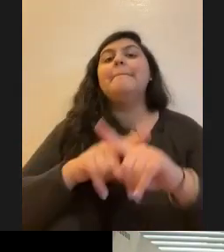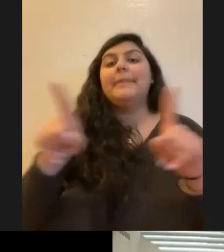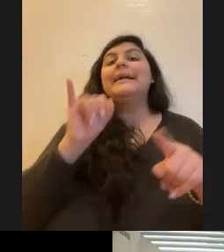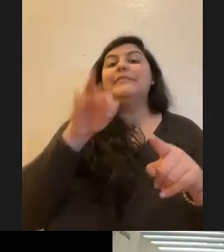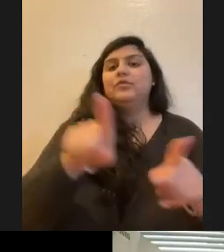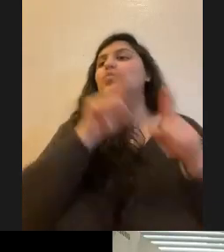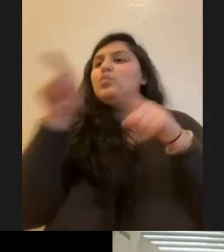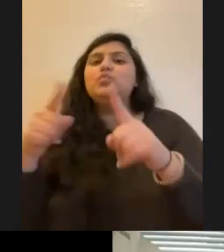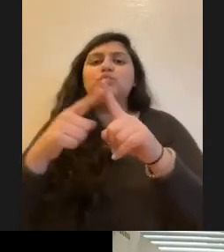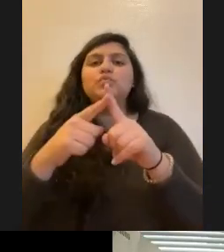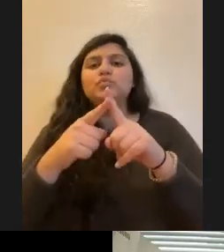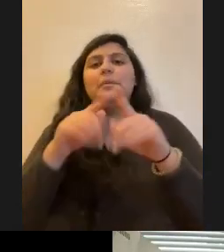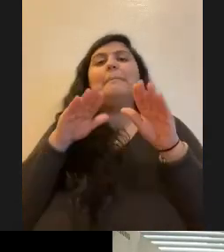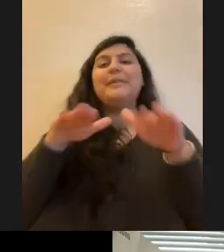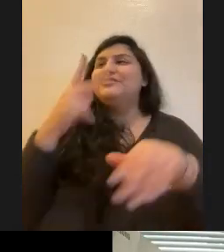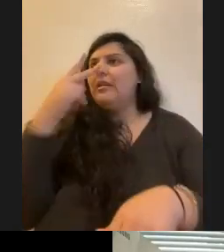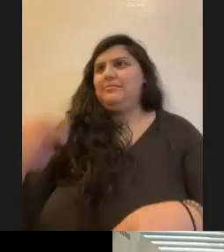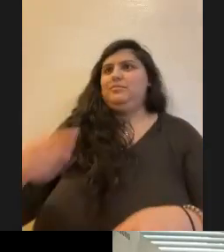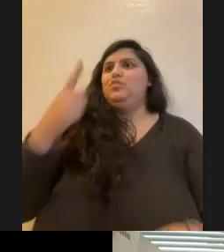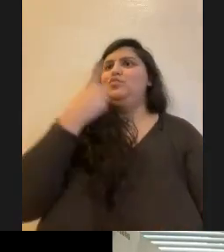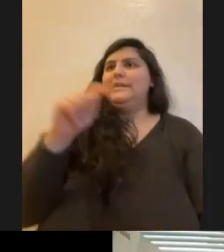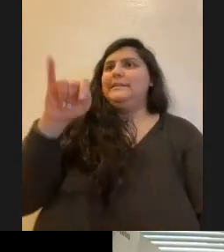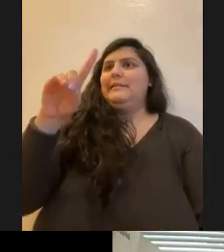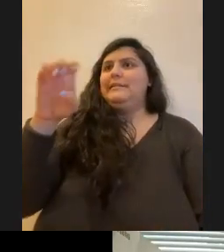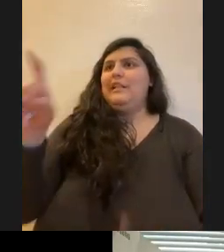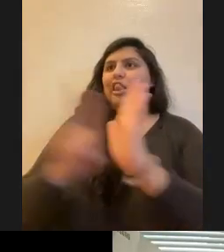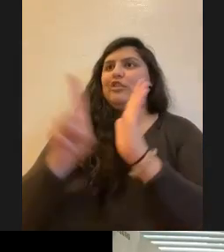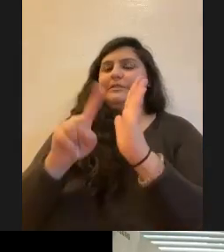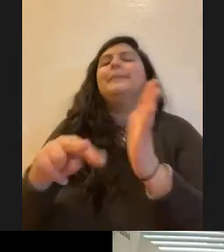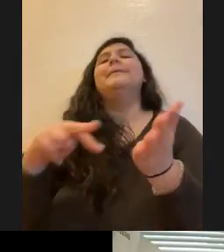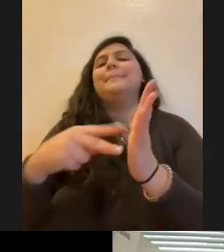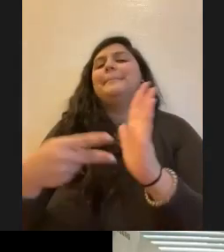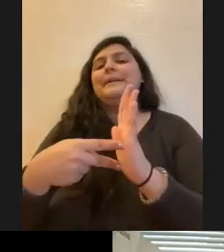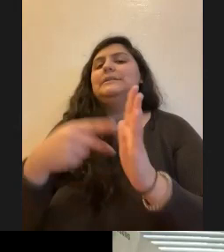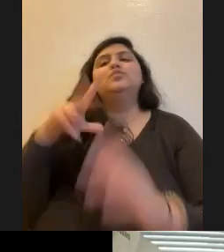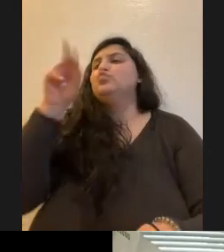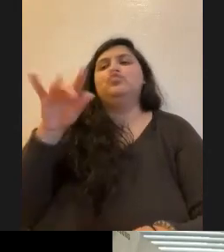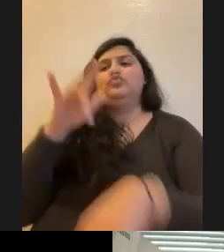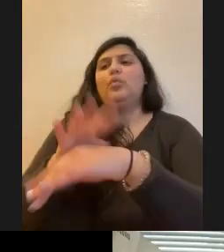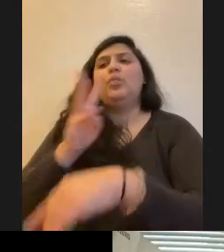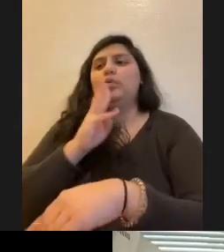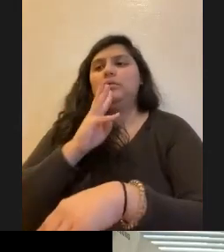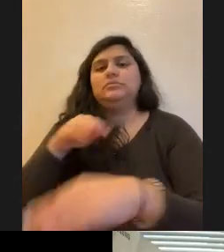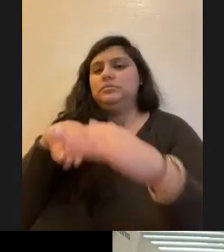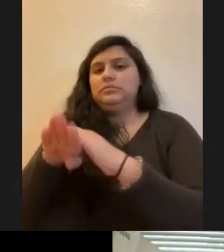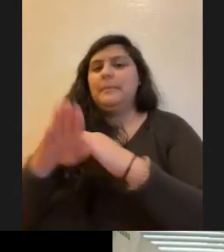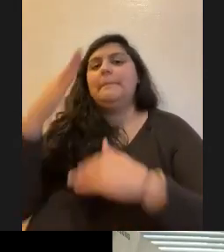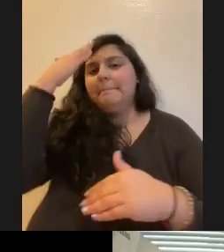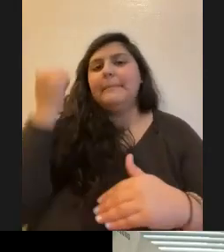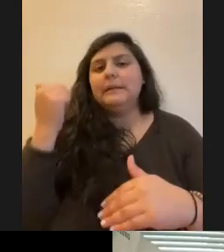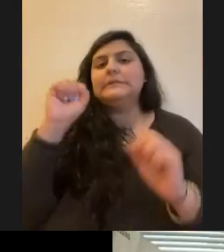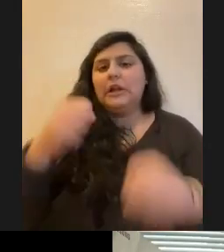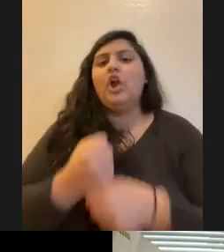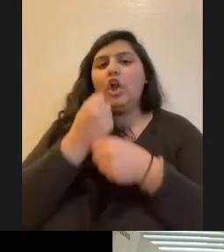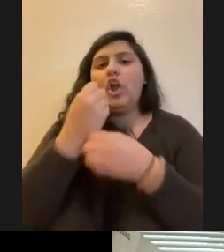and see, you want to go to the beach and you see there's a red tide alert, that's usually like notice to stay away from the area because it could cause